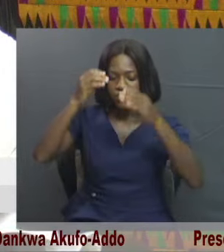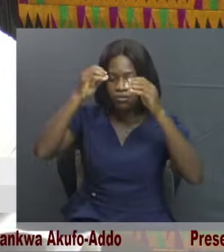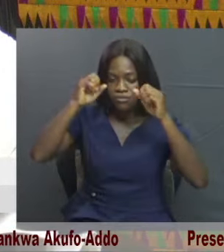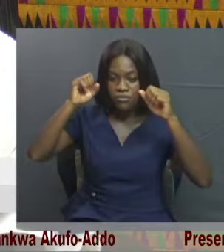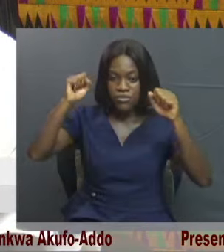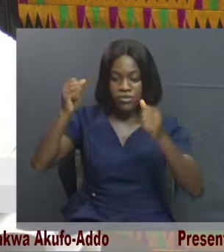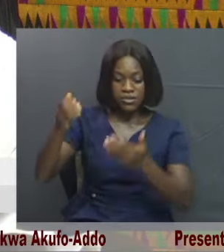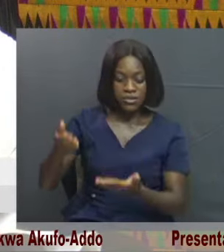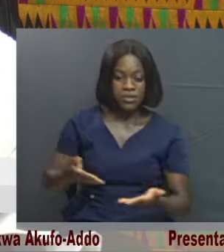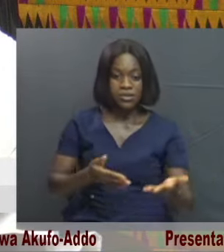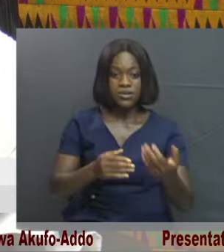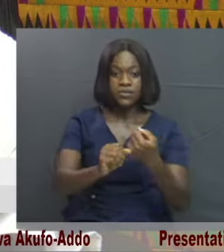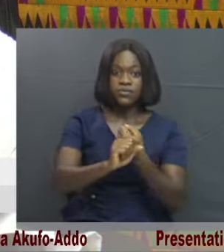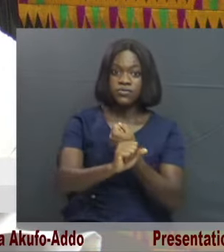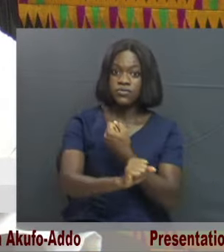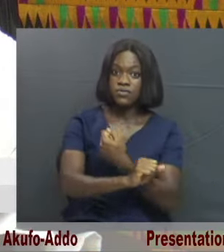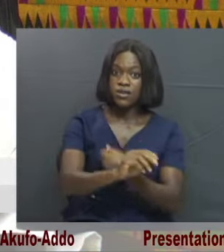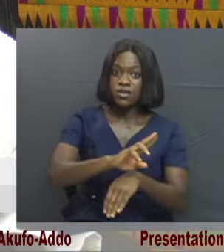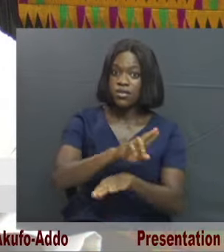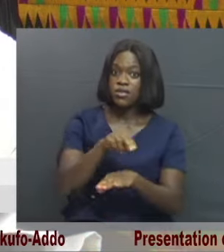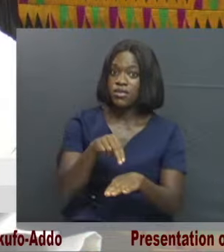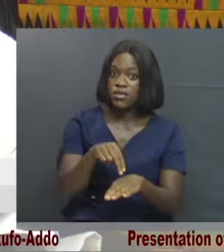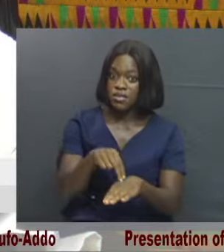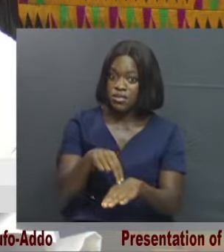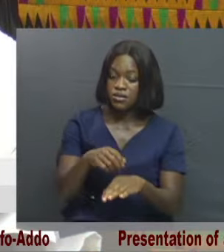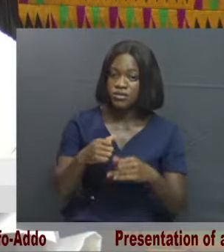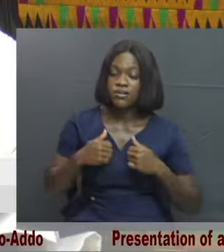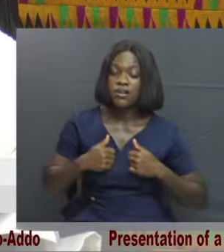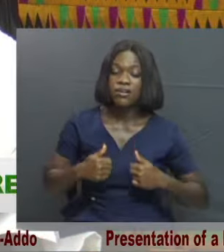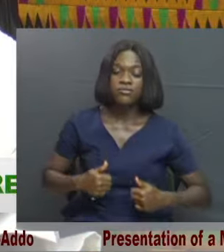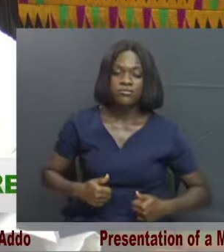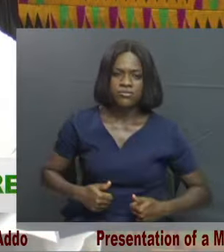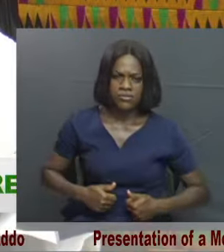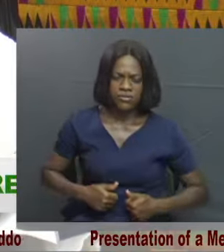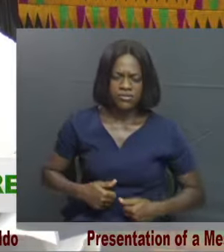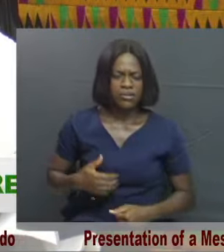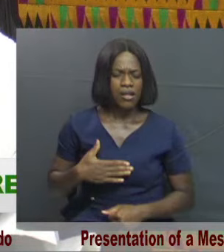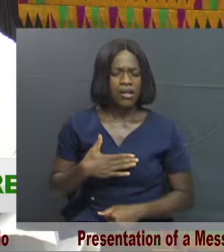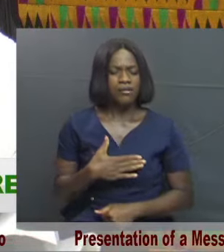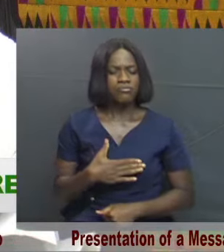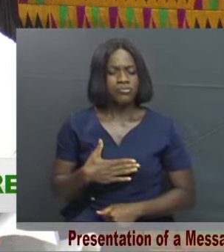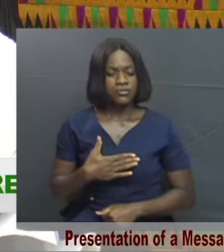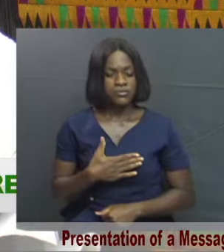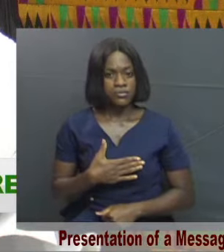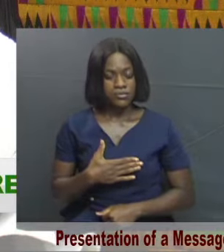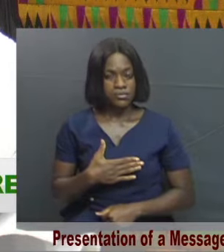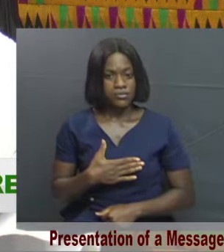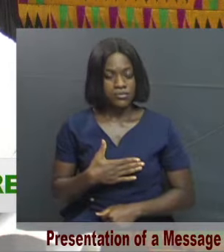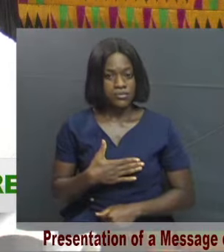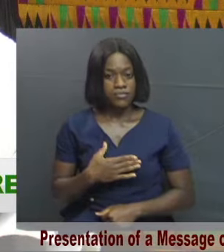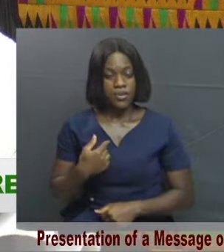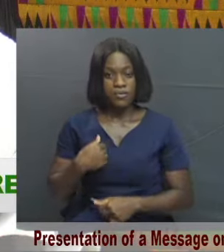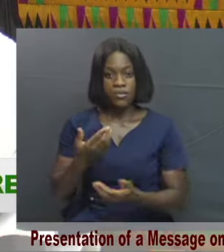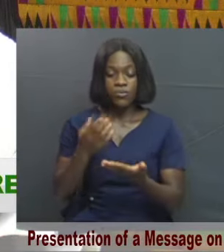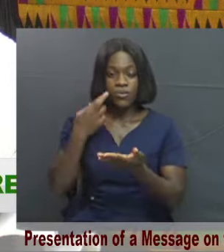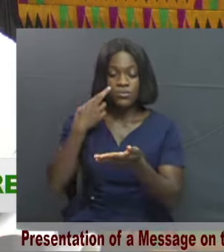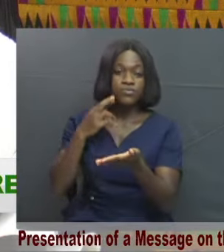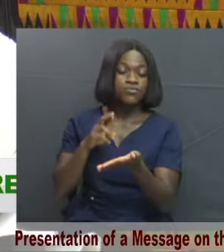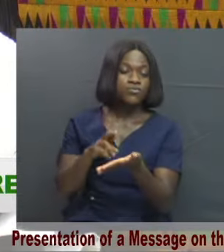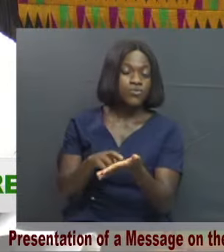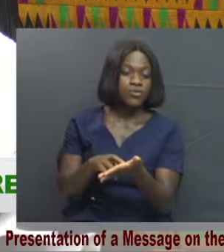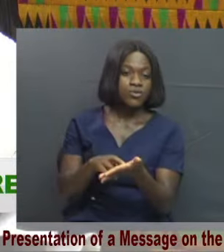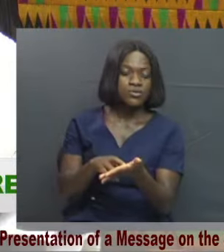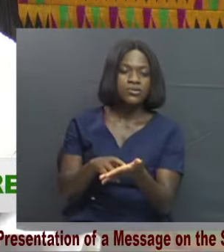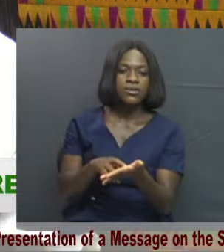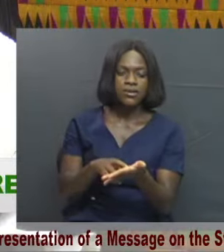of nation I want with your kind permission to recognize